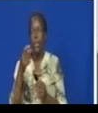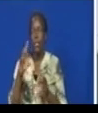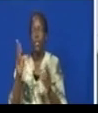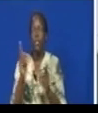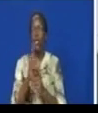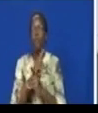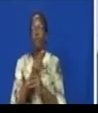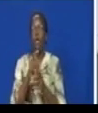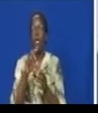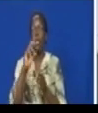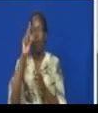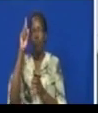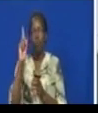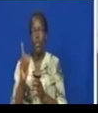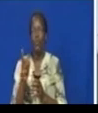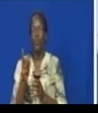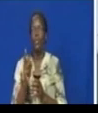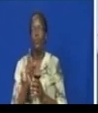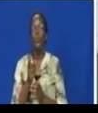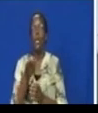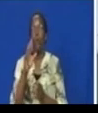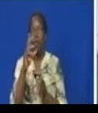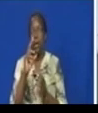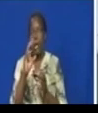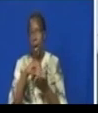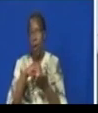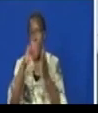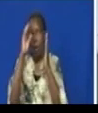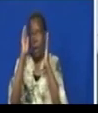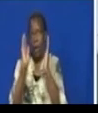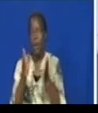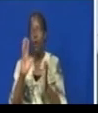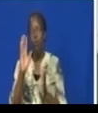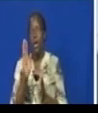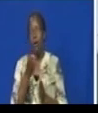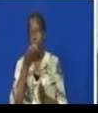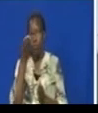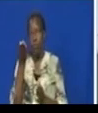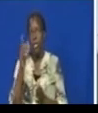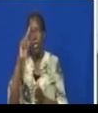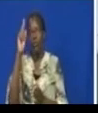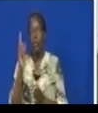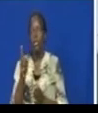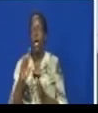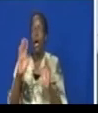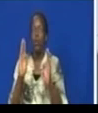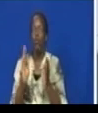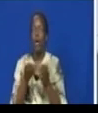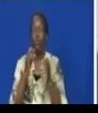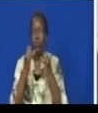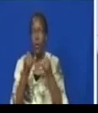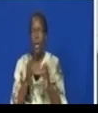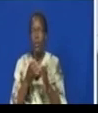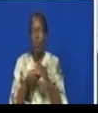from this topic. Now, Lana, we have put these strategic questions and we have tried to